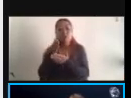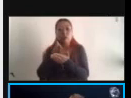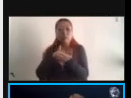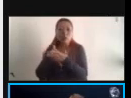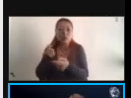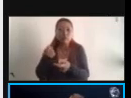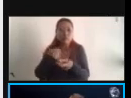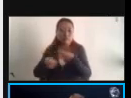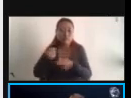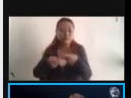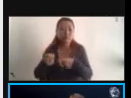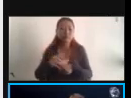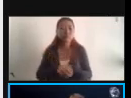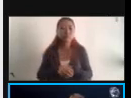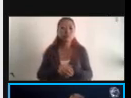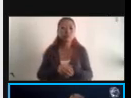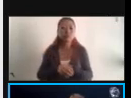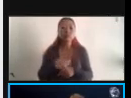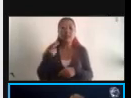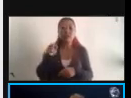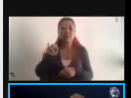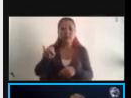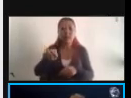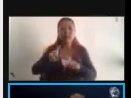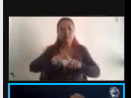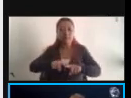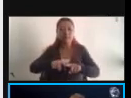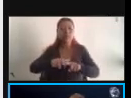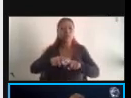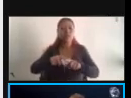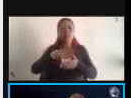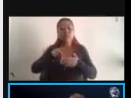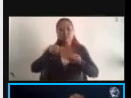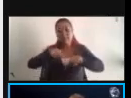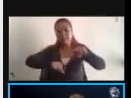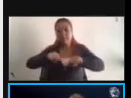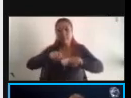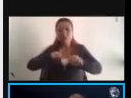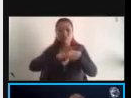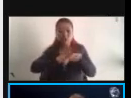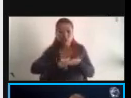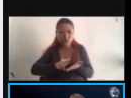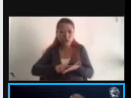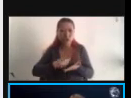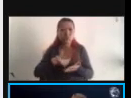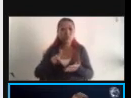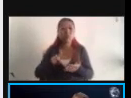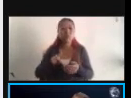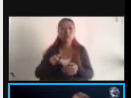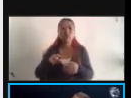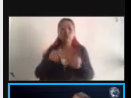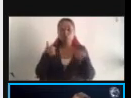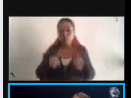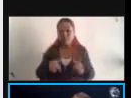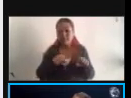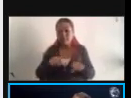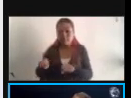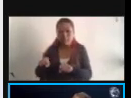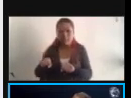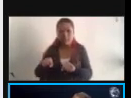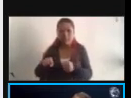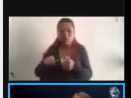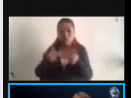Human systems integration is based on scientific research on human capabilities and how humans work